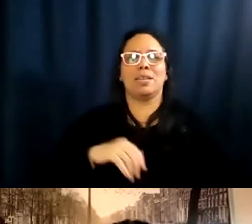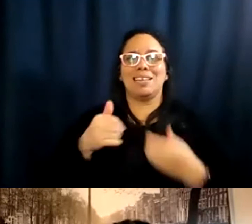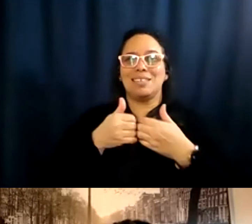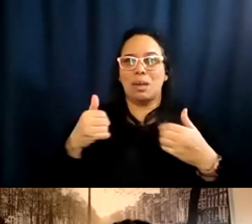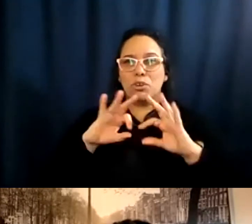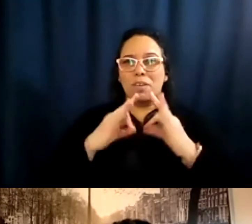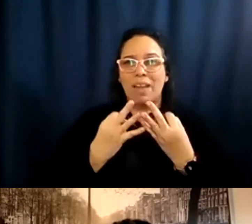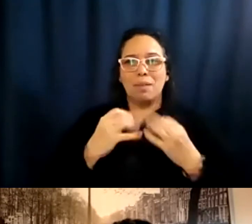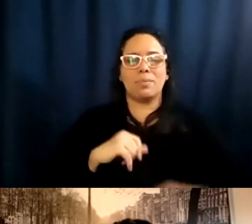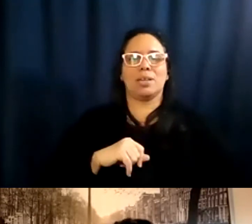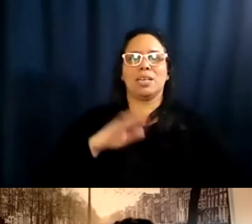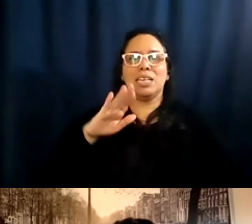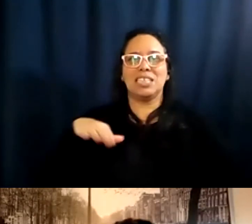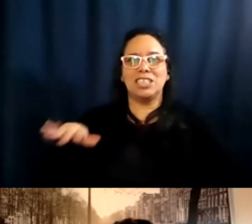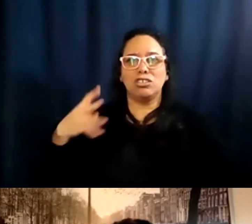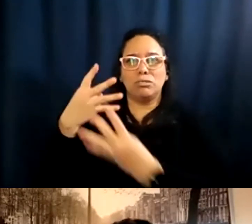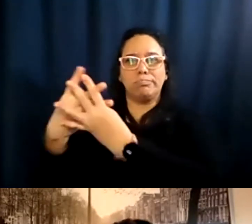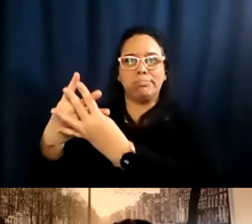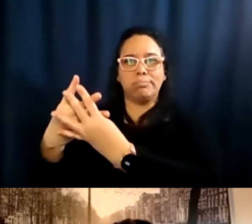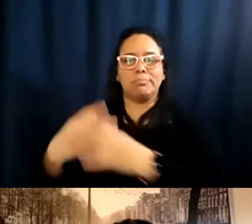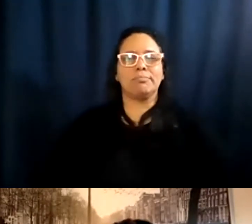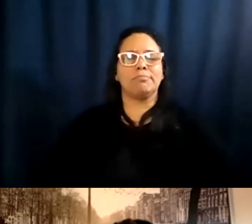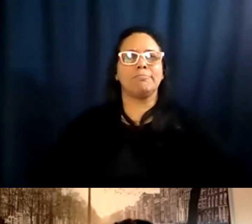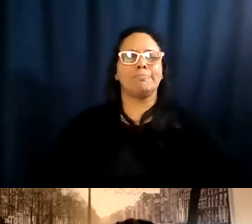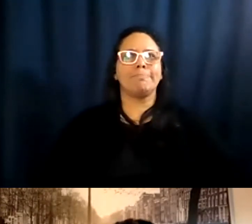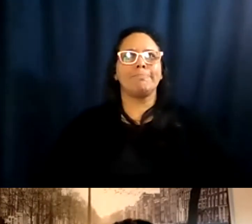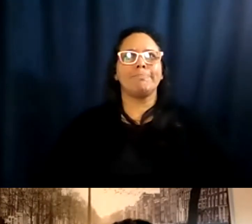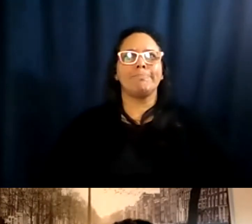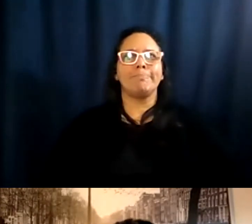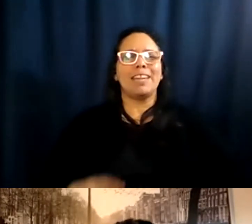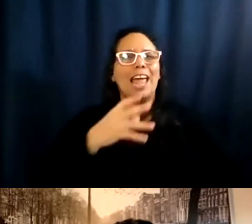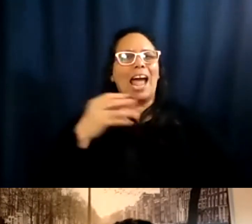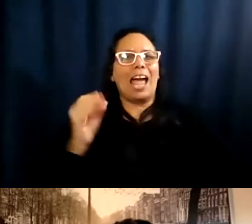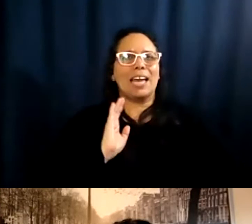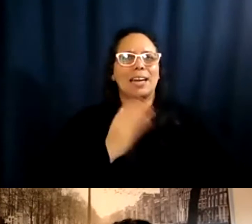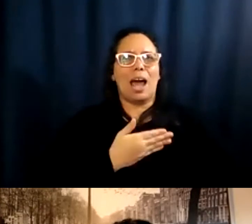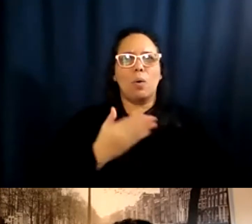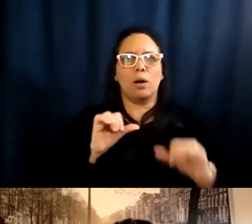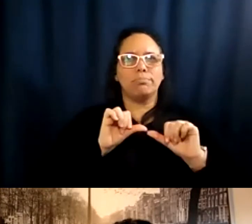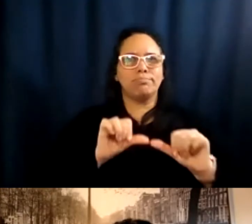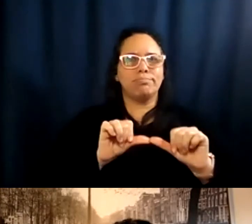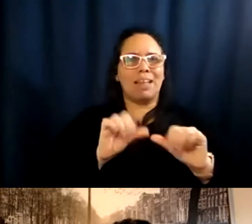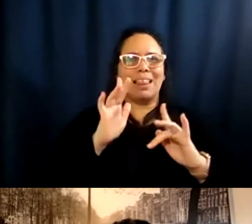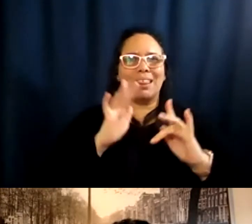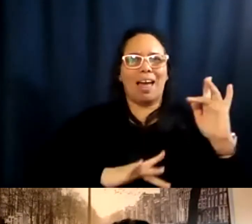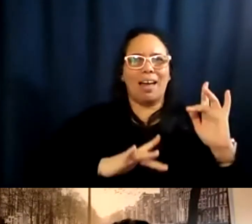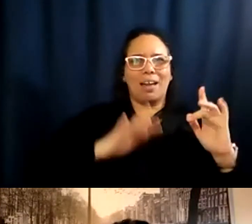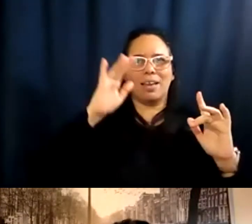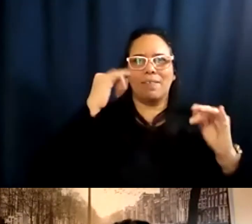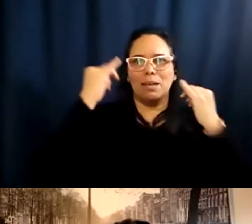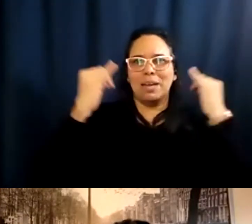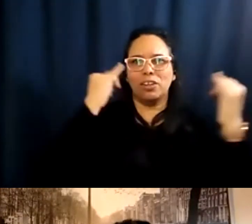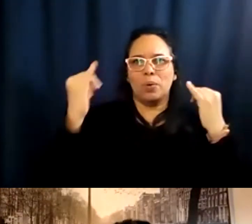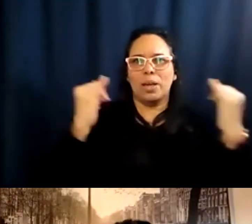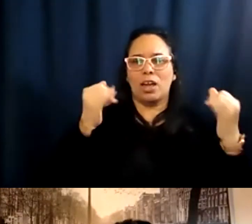about our ongoing lack of imagination of other just ways of structuring